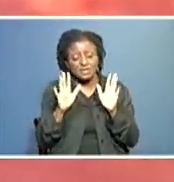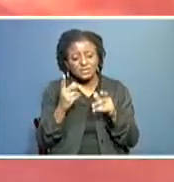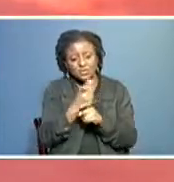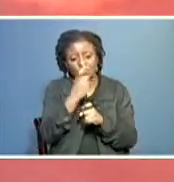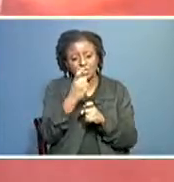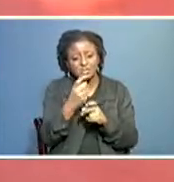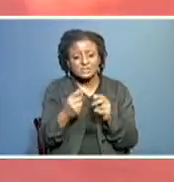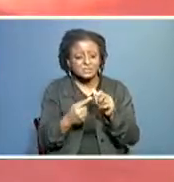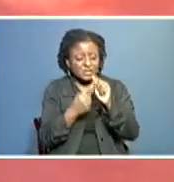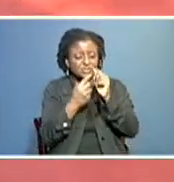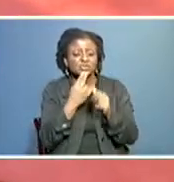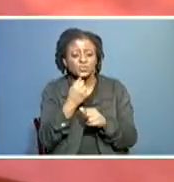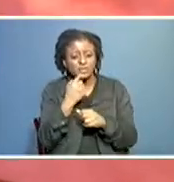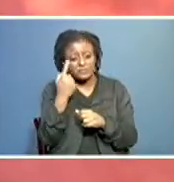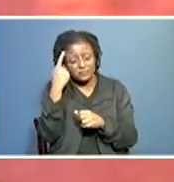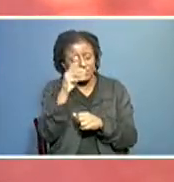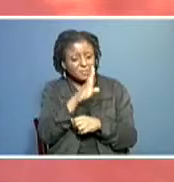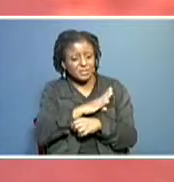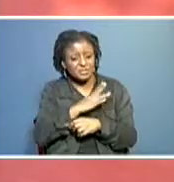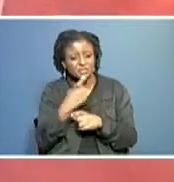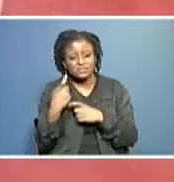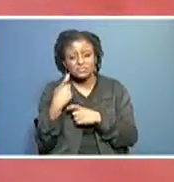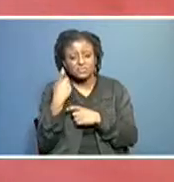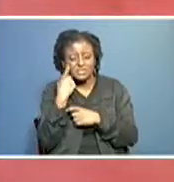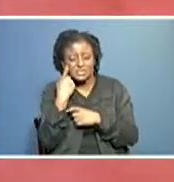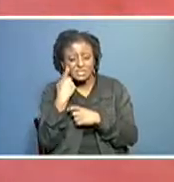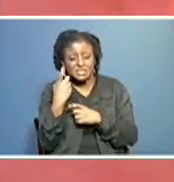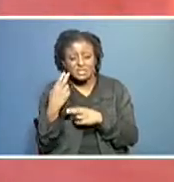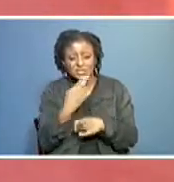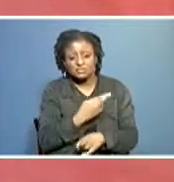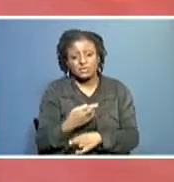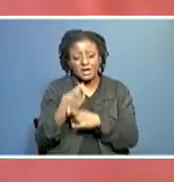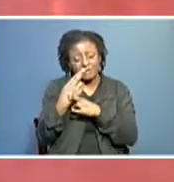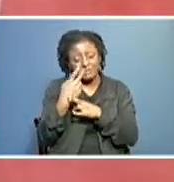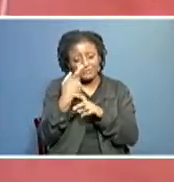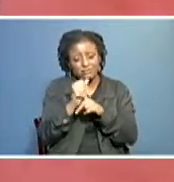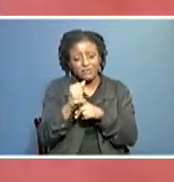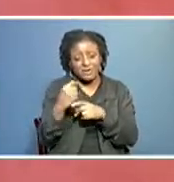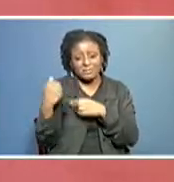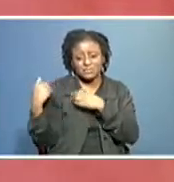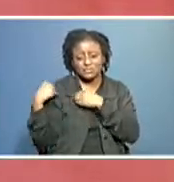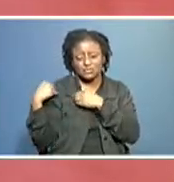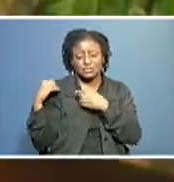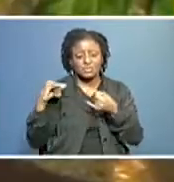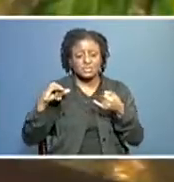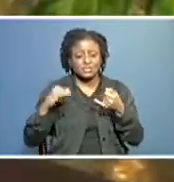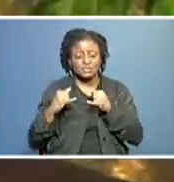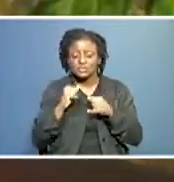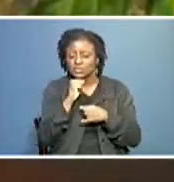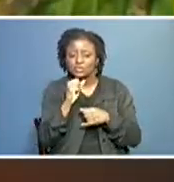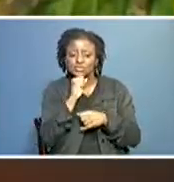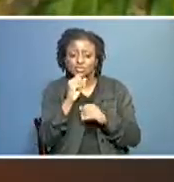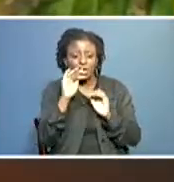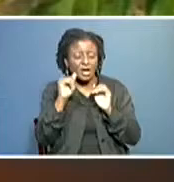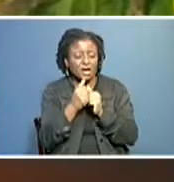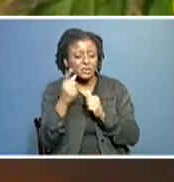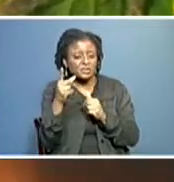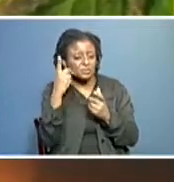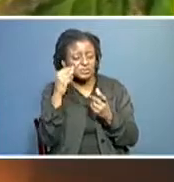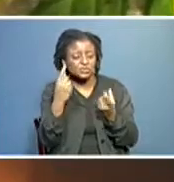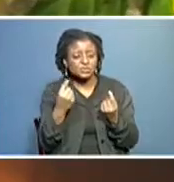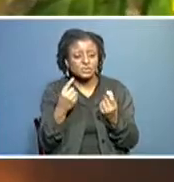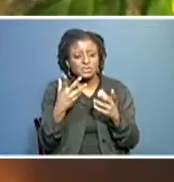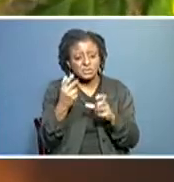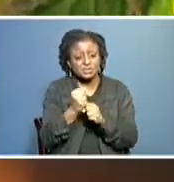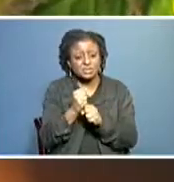especially sweet for Bhatia, as he had recently recovered from a shoulder injury and wasn't sure how he would fare. Yeah, it took a couple